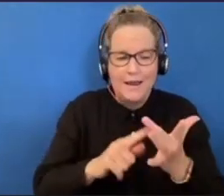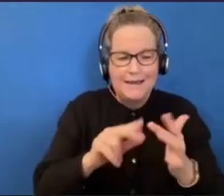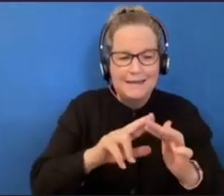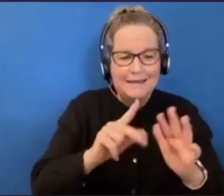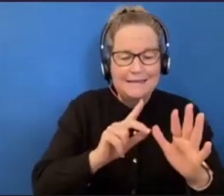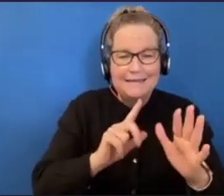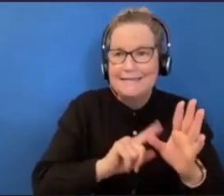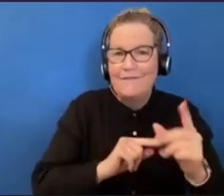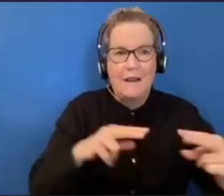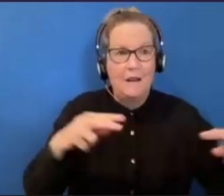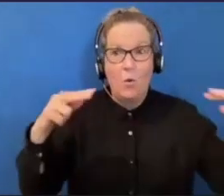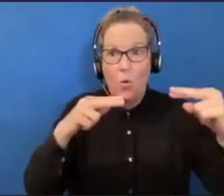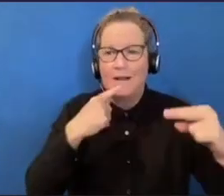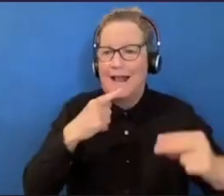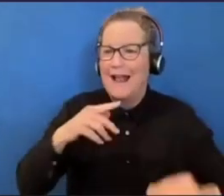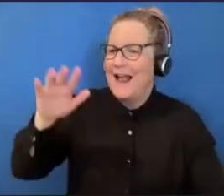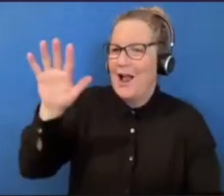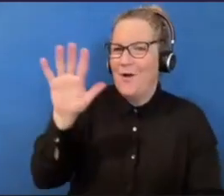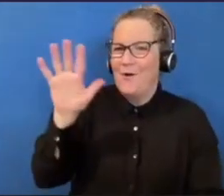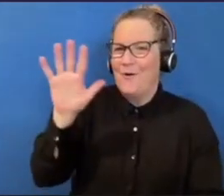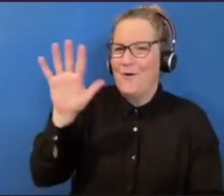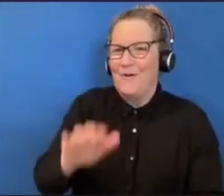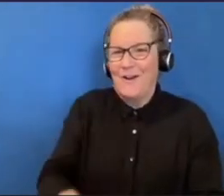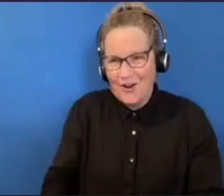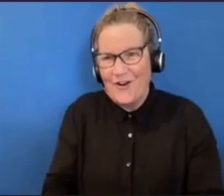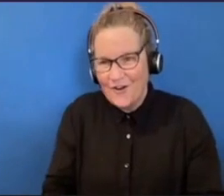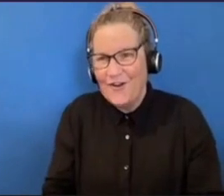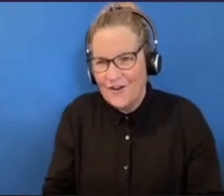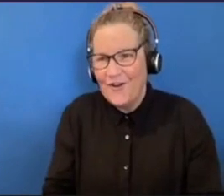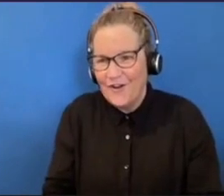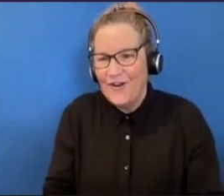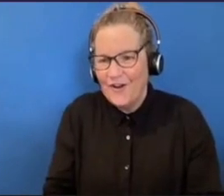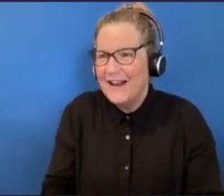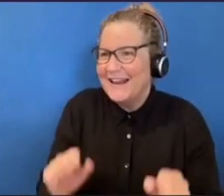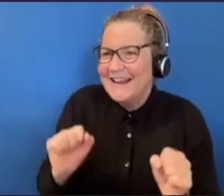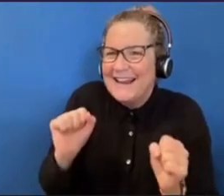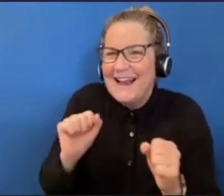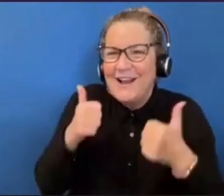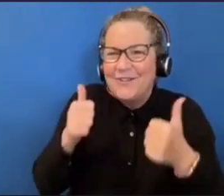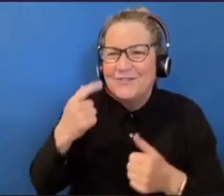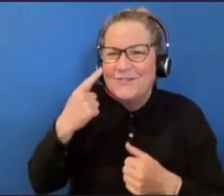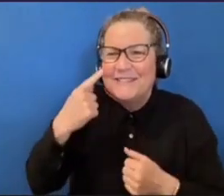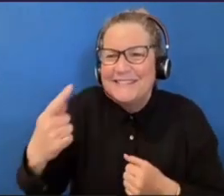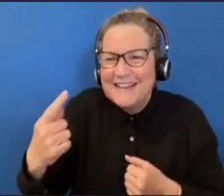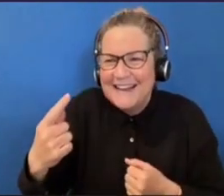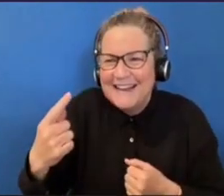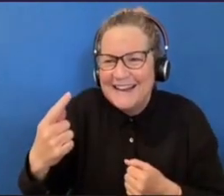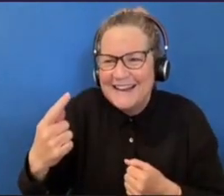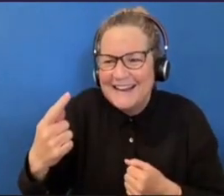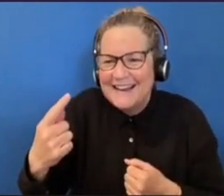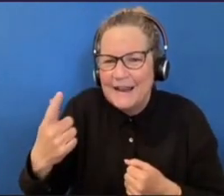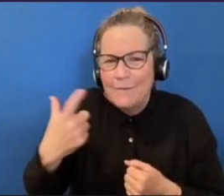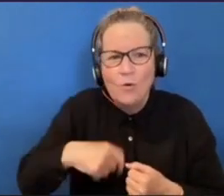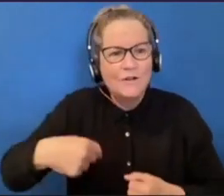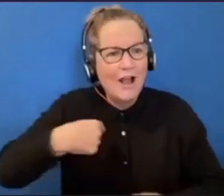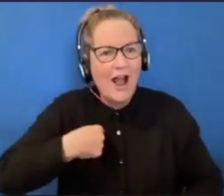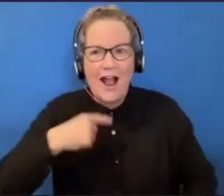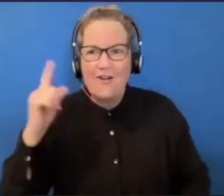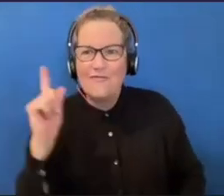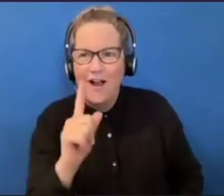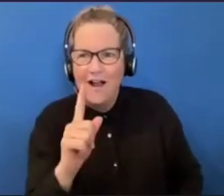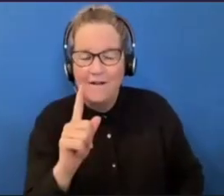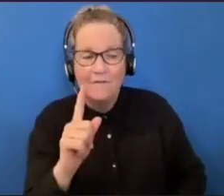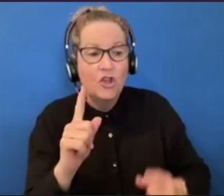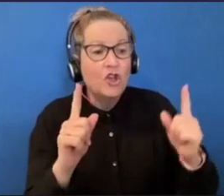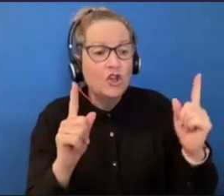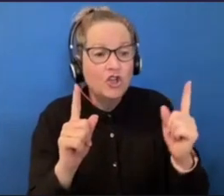eyes and greets me and nods and makes some kind of joyous sound that it is indeed me who's come to the door, who takes my